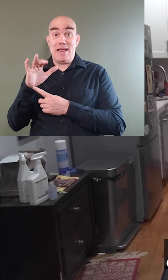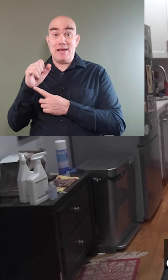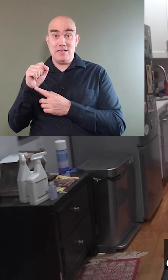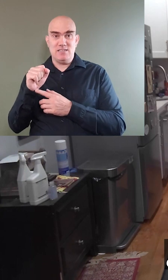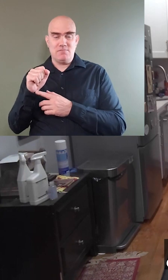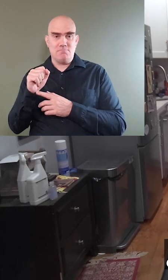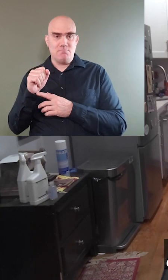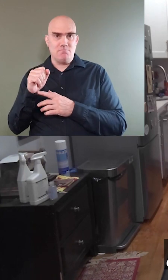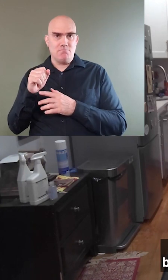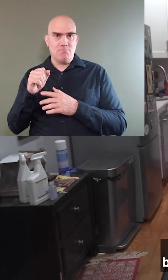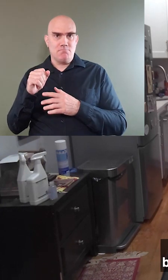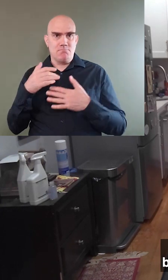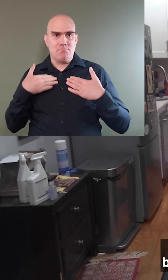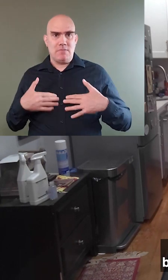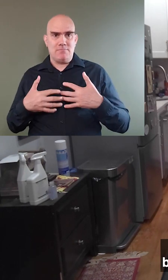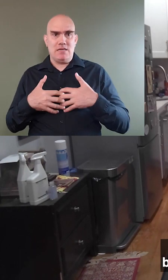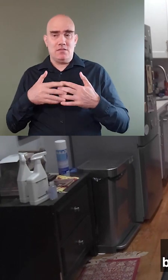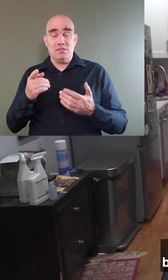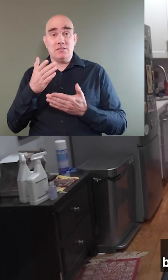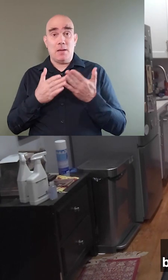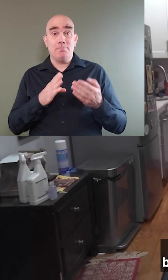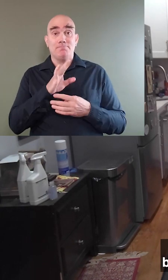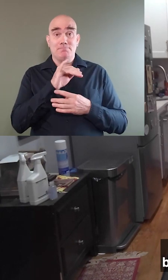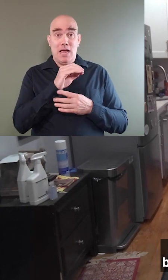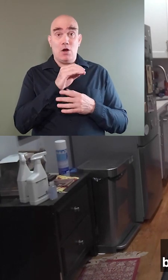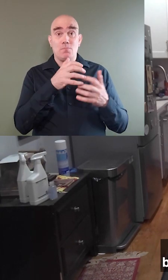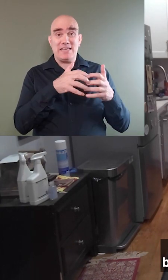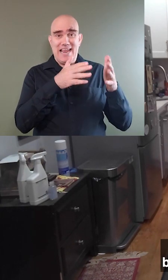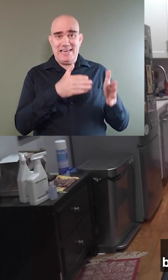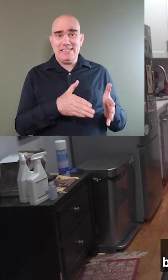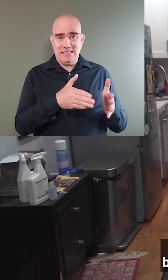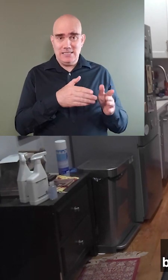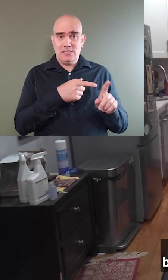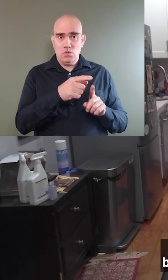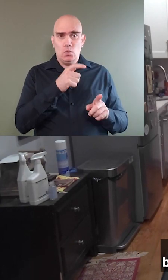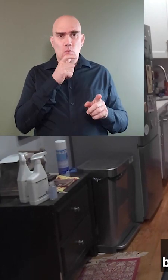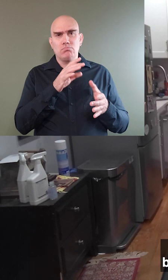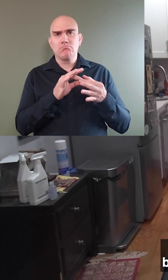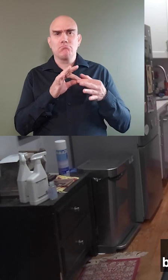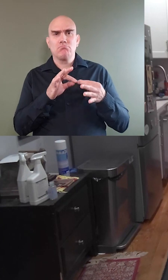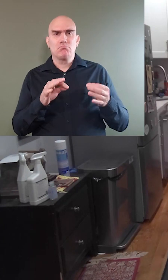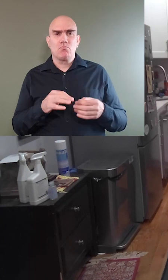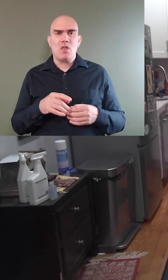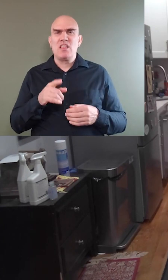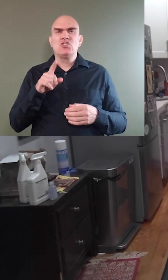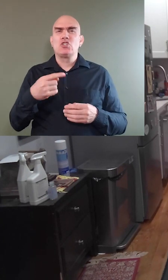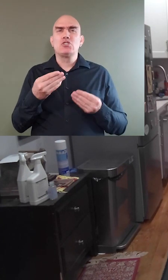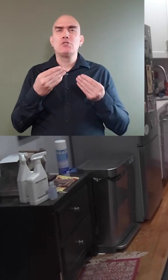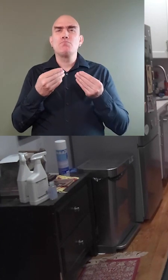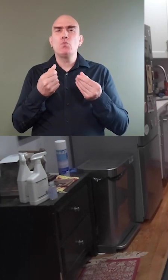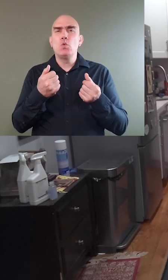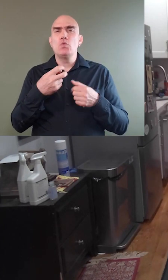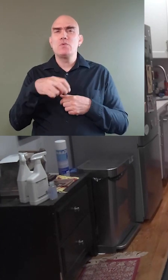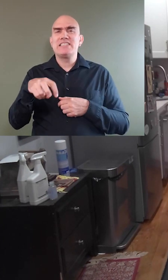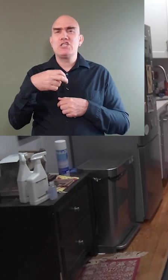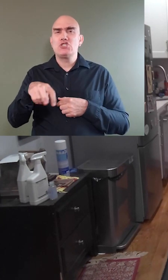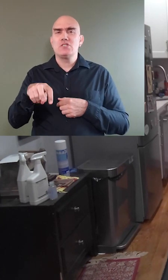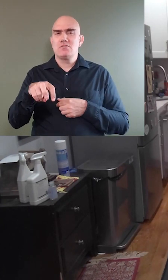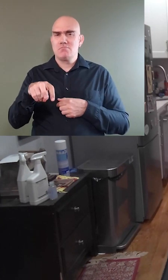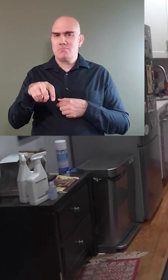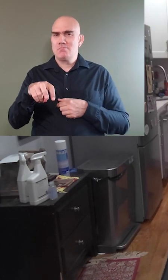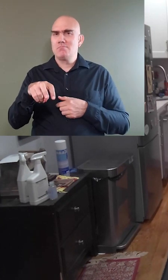biomechanics. There are some biomechanicists who say, oh, well, this is just